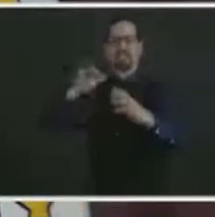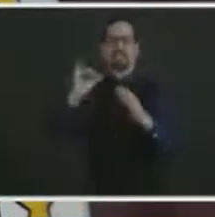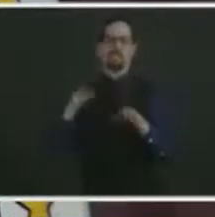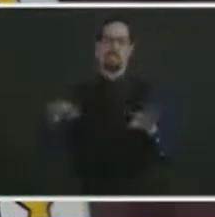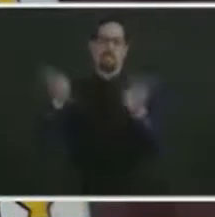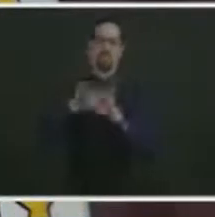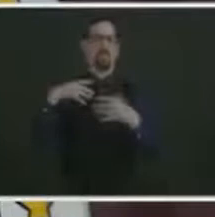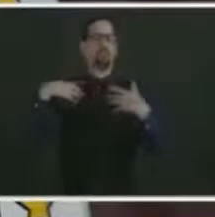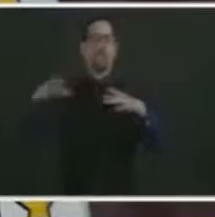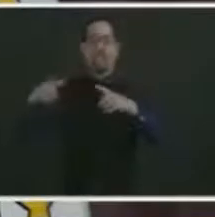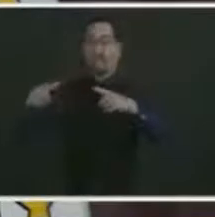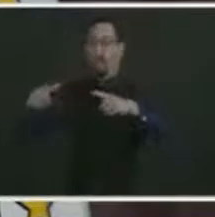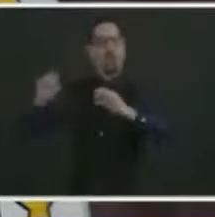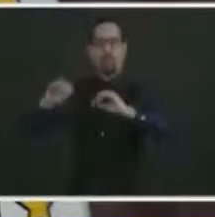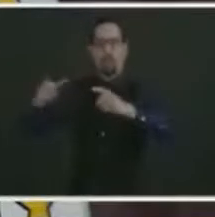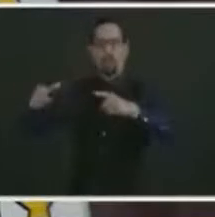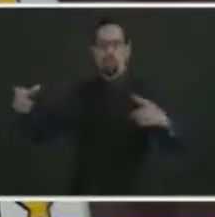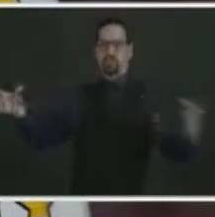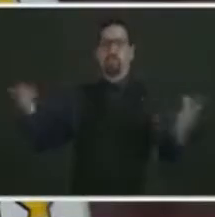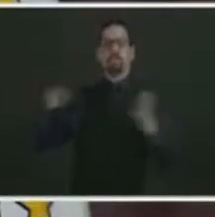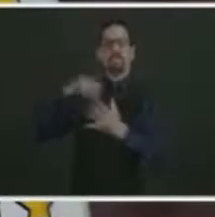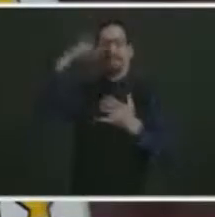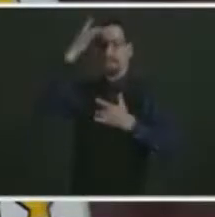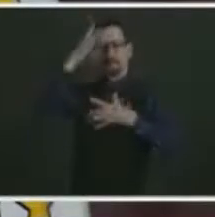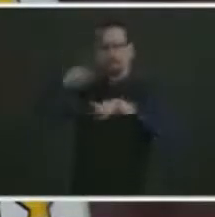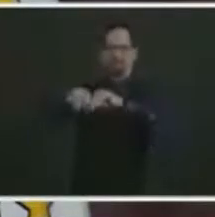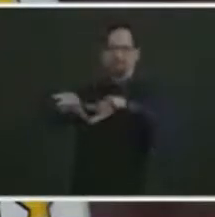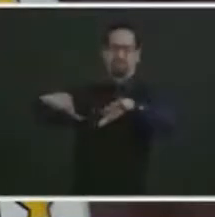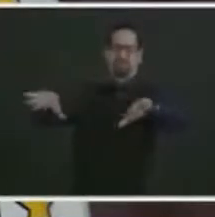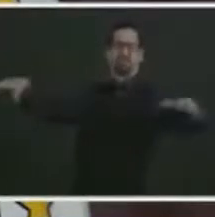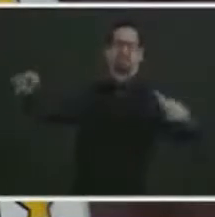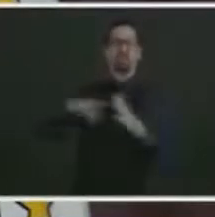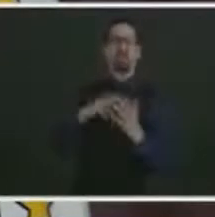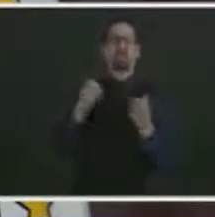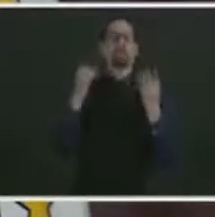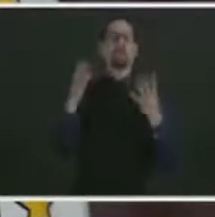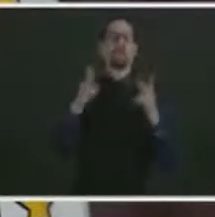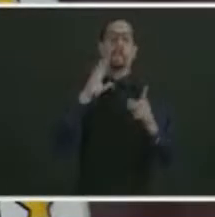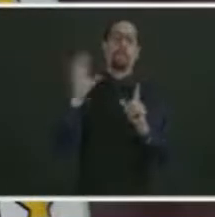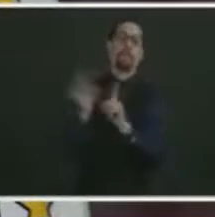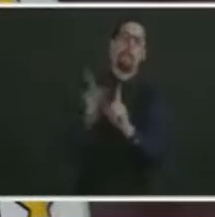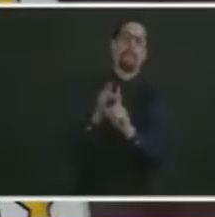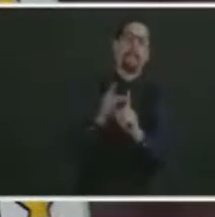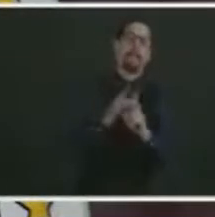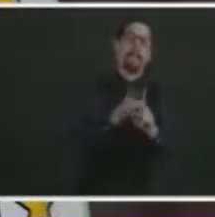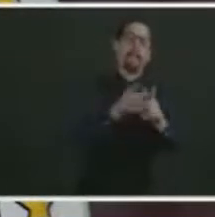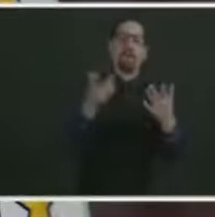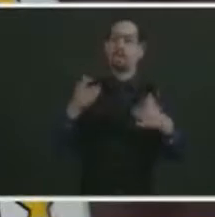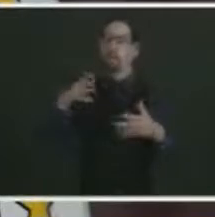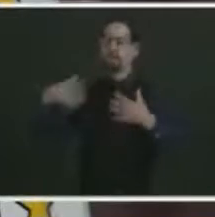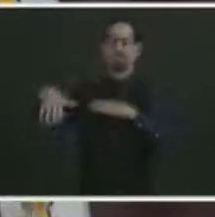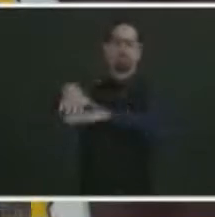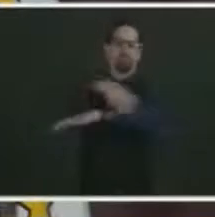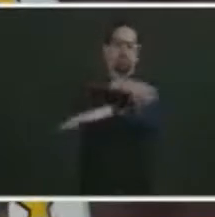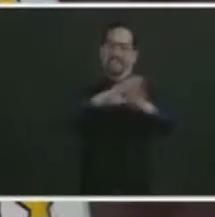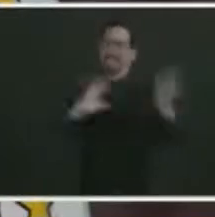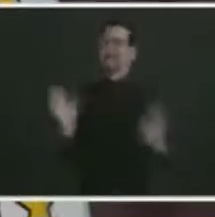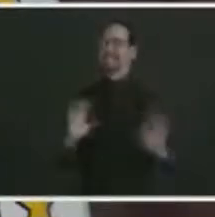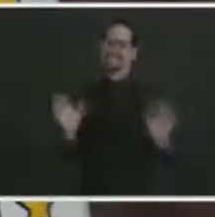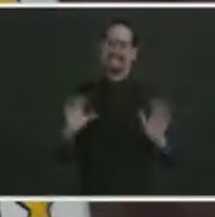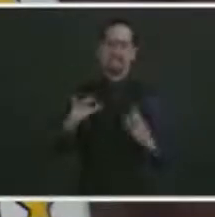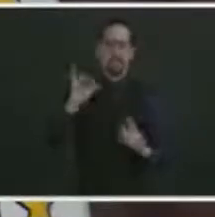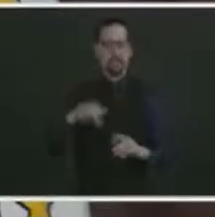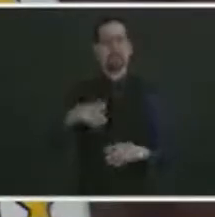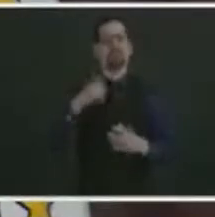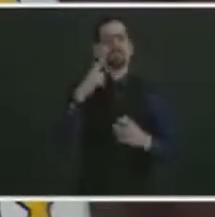Also, we continue to hear it's a little bit difficult to use on the Android phones. Some old phones it doesn't